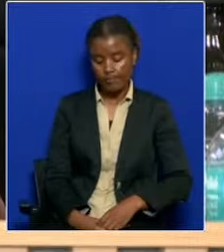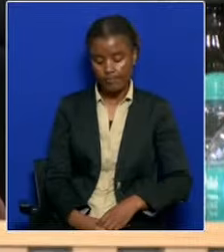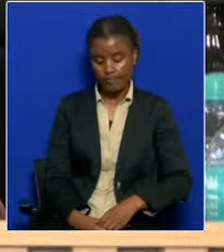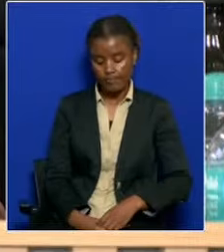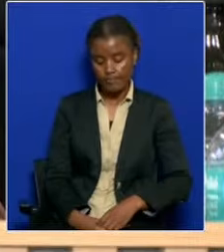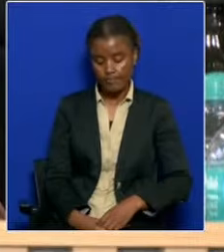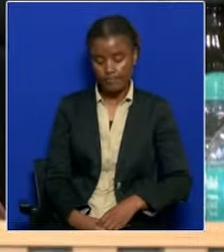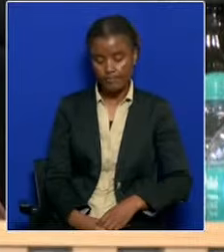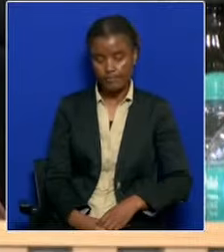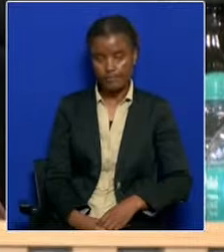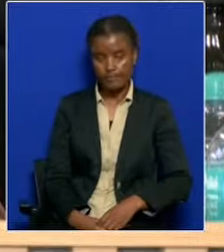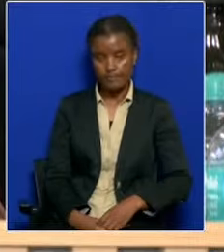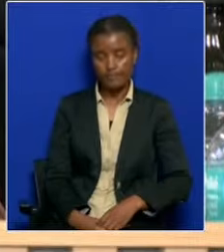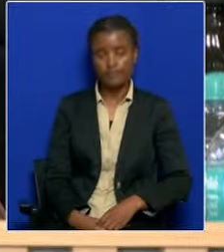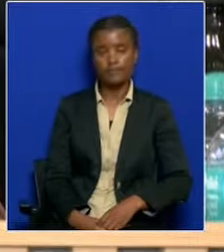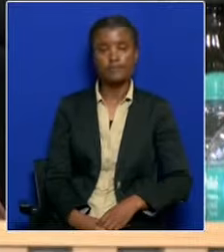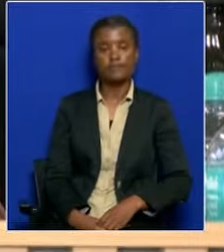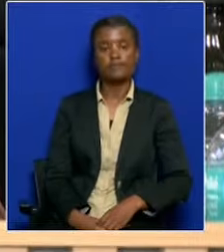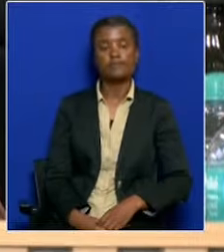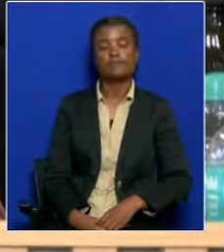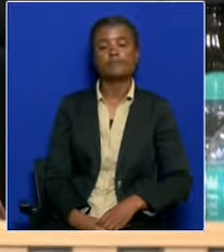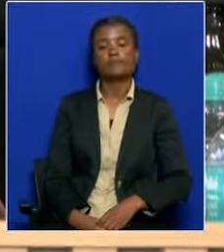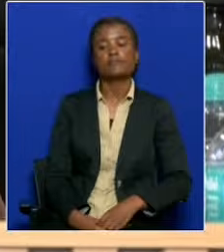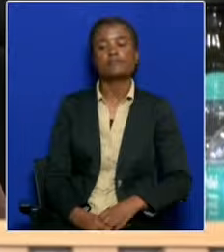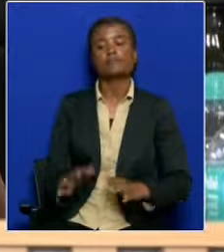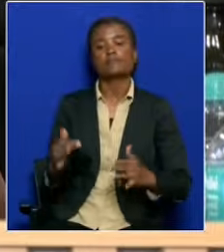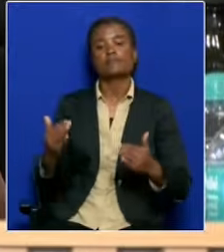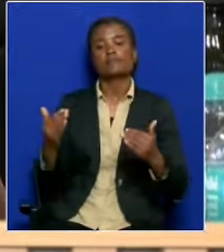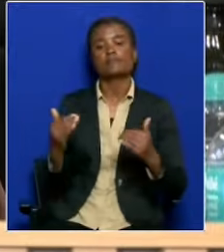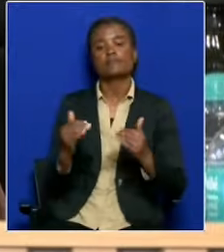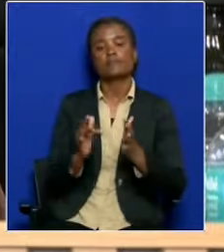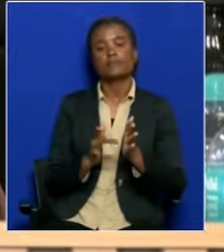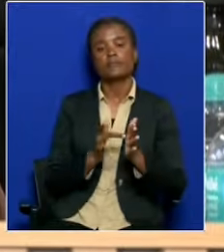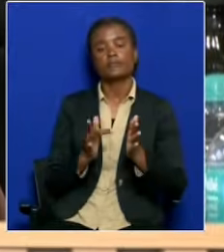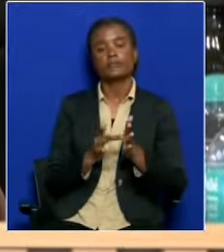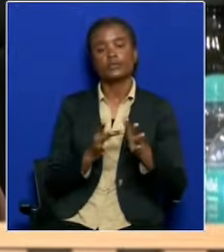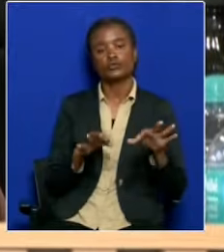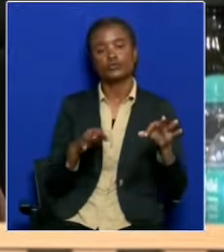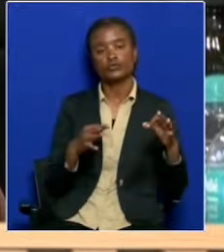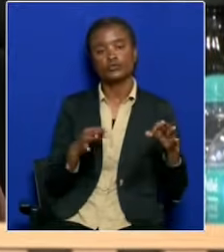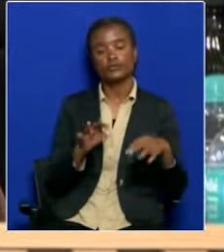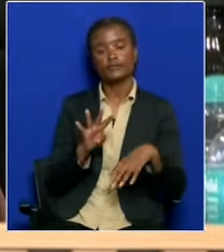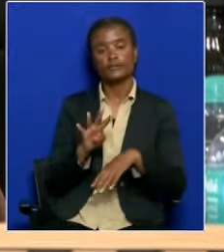if you go to page 42.